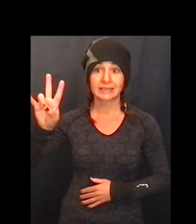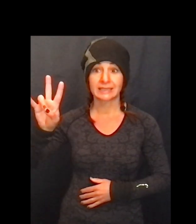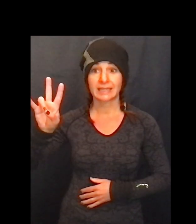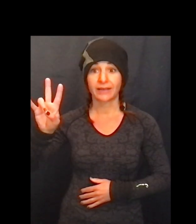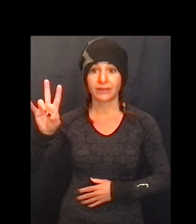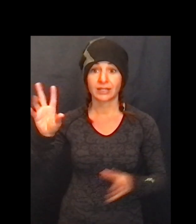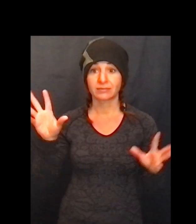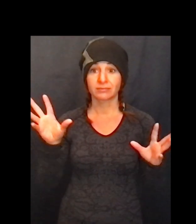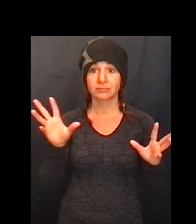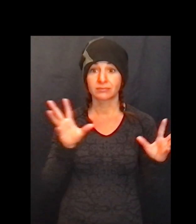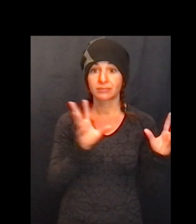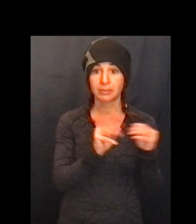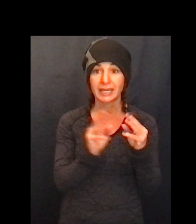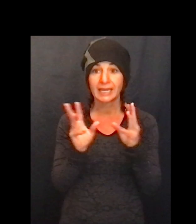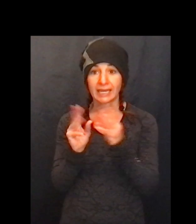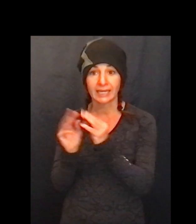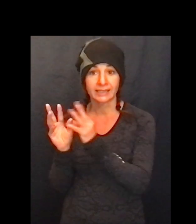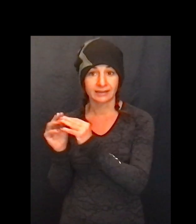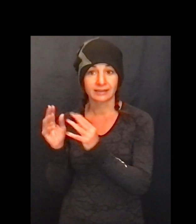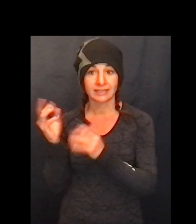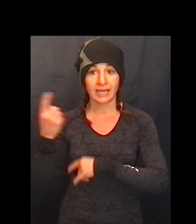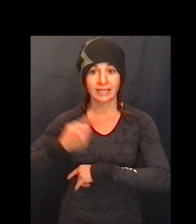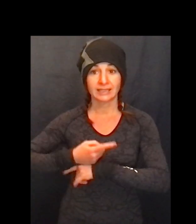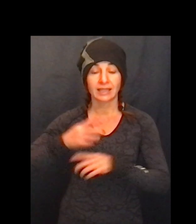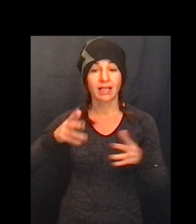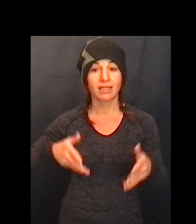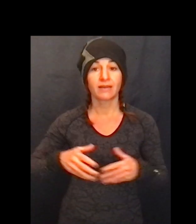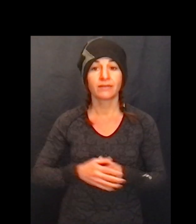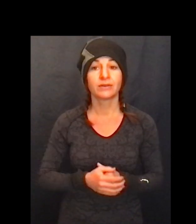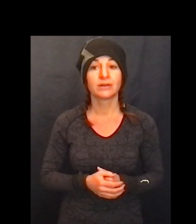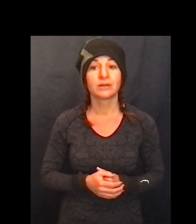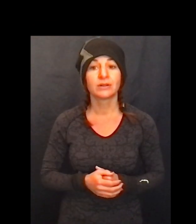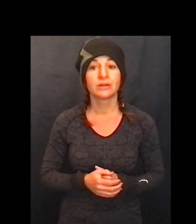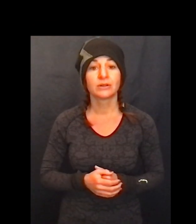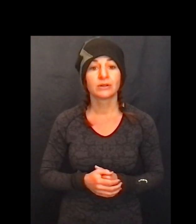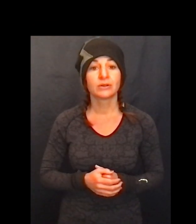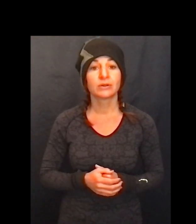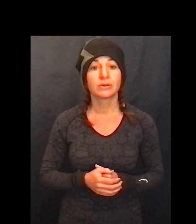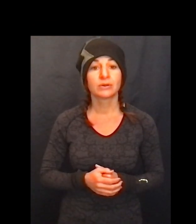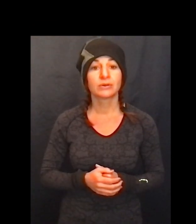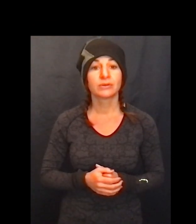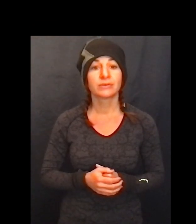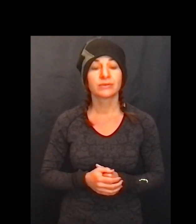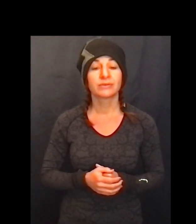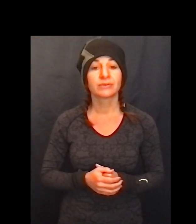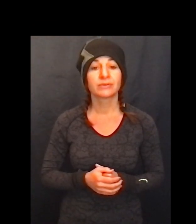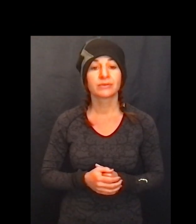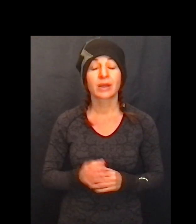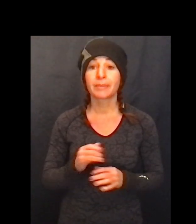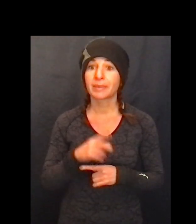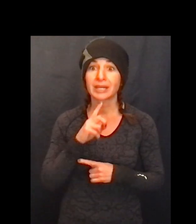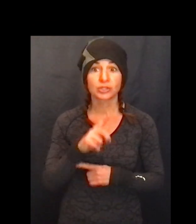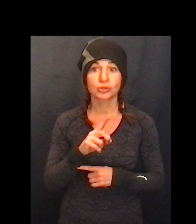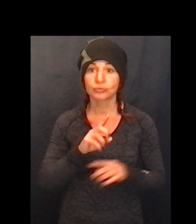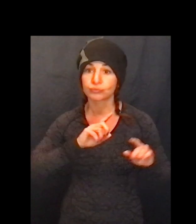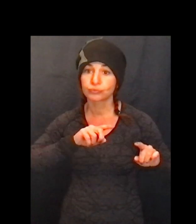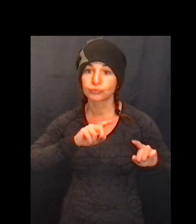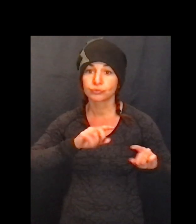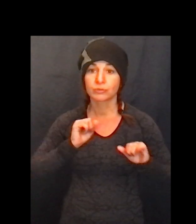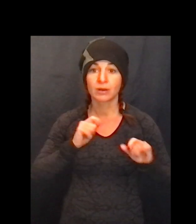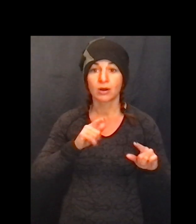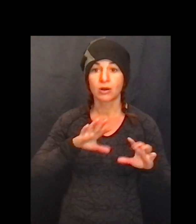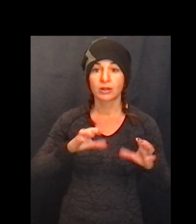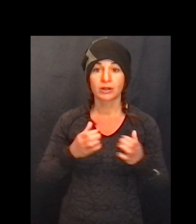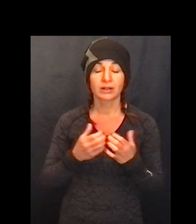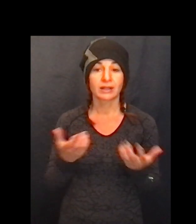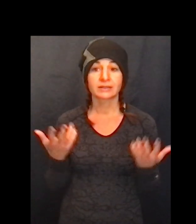Zoom class days. So, please make sure you go to all those classes and